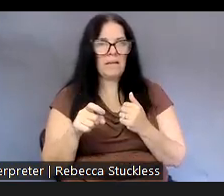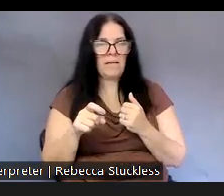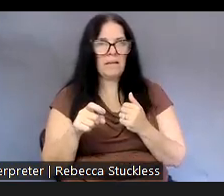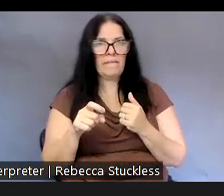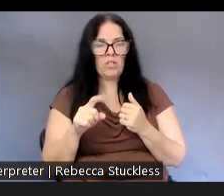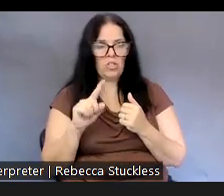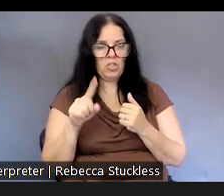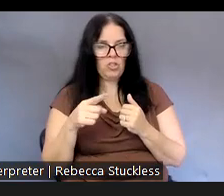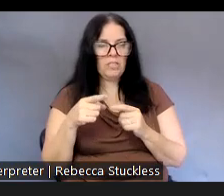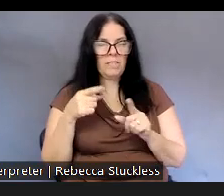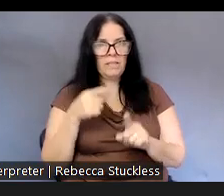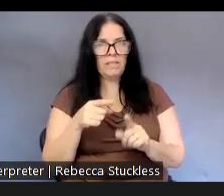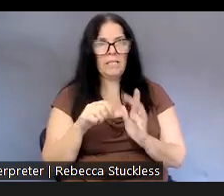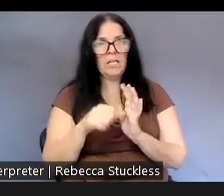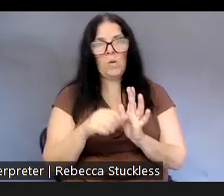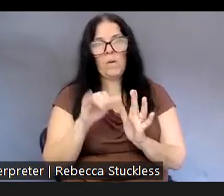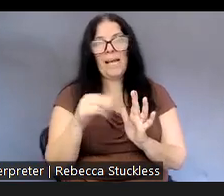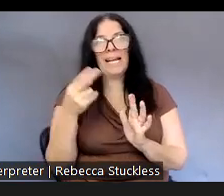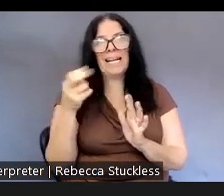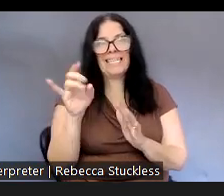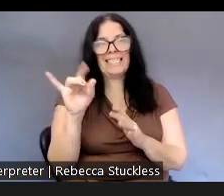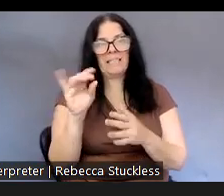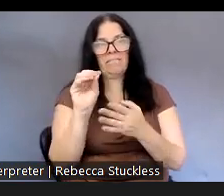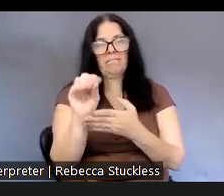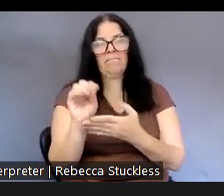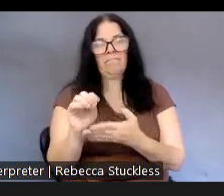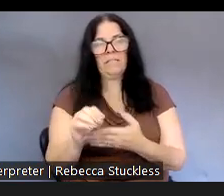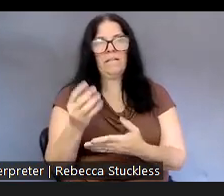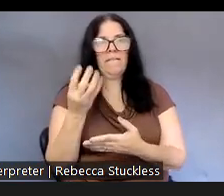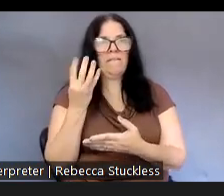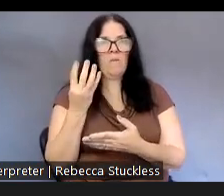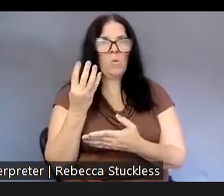just simply note that he listed 4